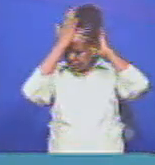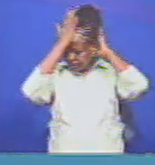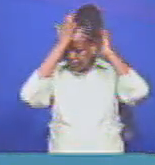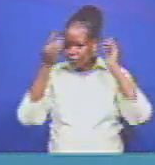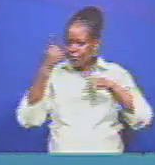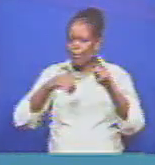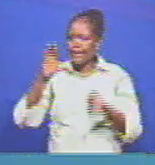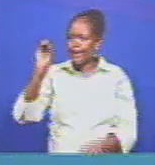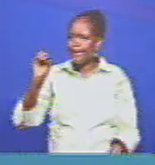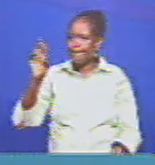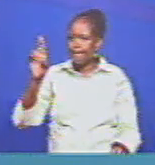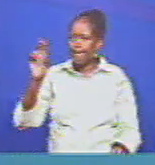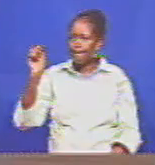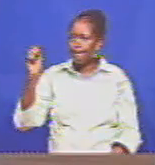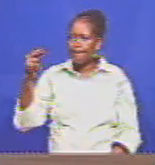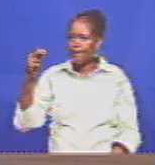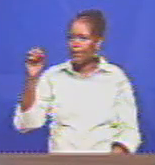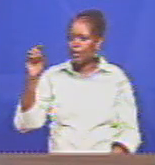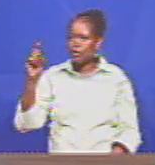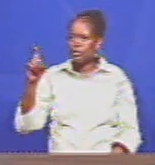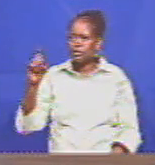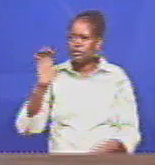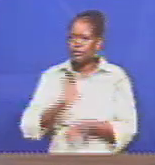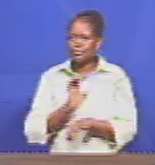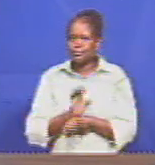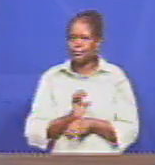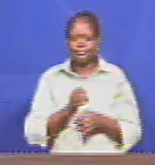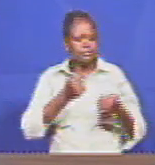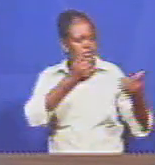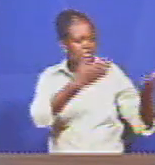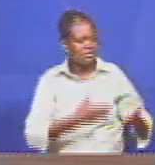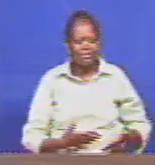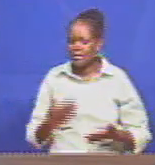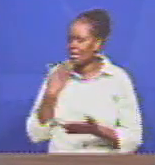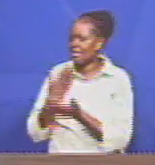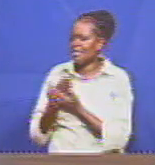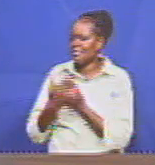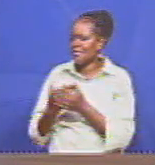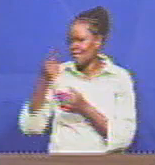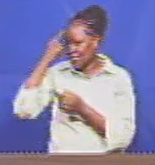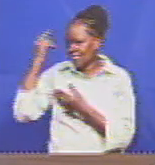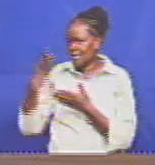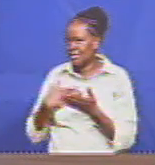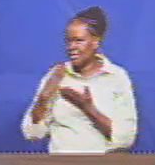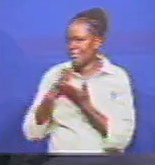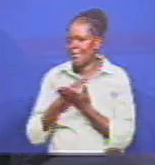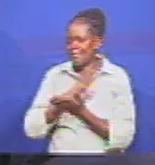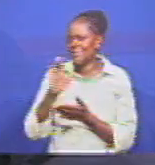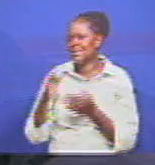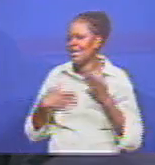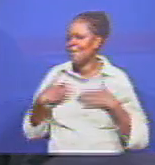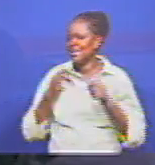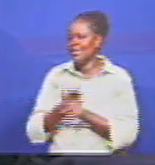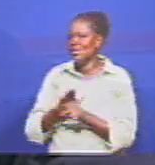Church. Welcome. Thank you very much for inviting me to your program. Yes. I'm really very happy. Yes.